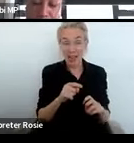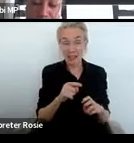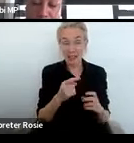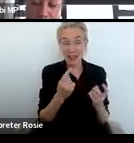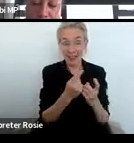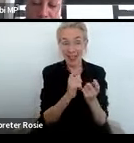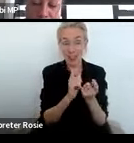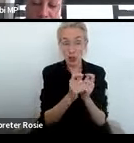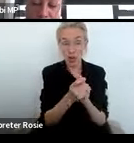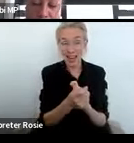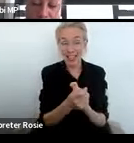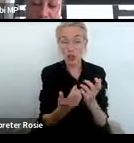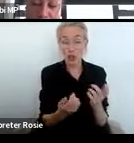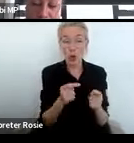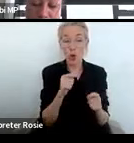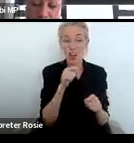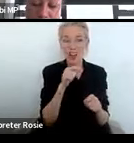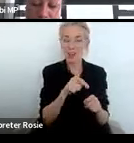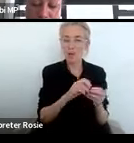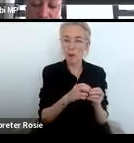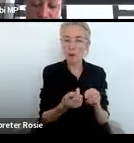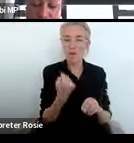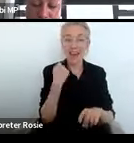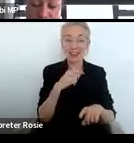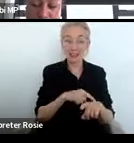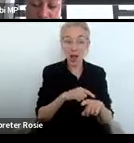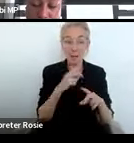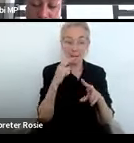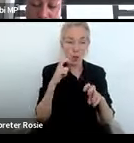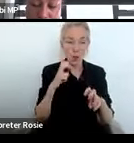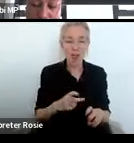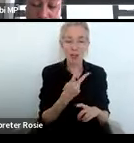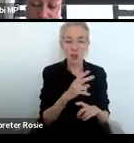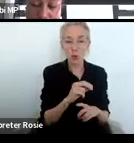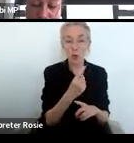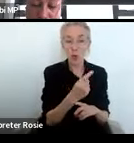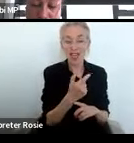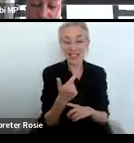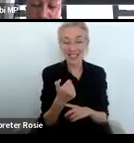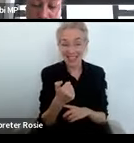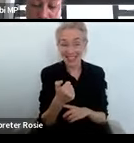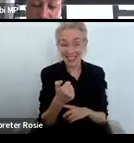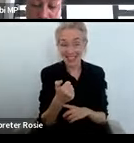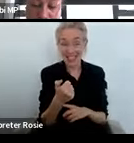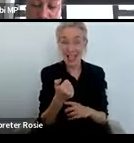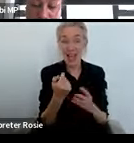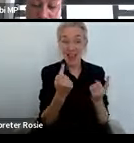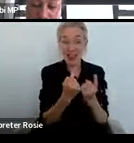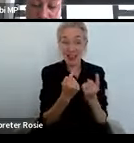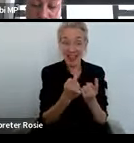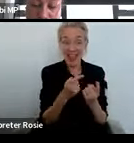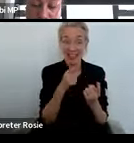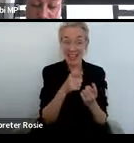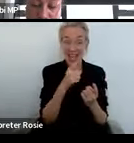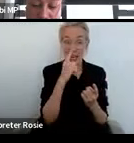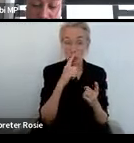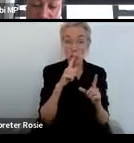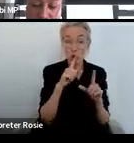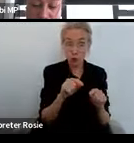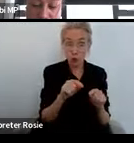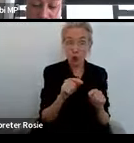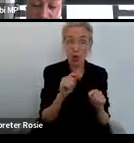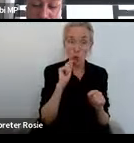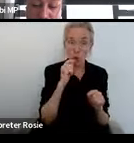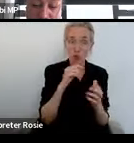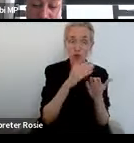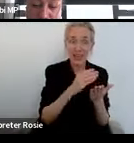back in 2016 was that the things that really counted, the things that were really going to make a difference, were not things that were